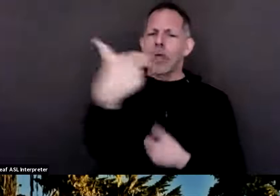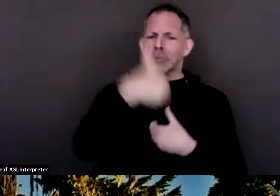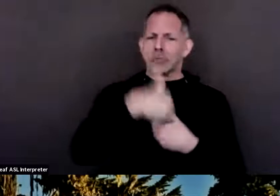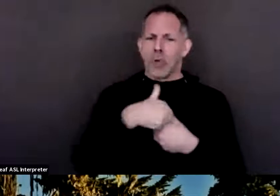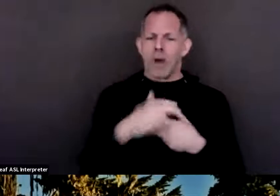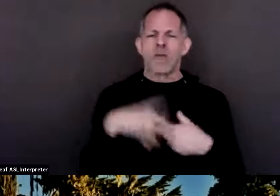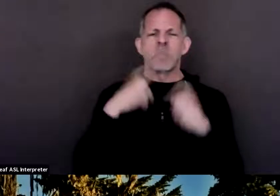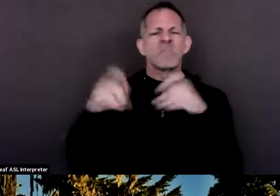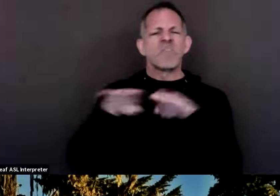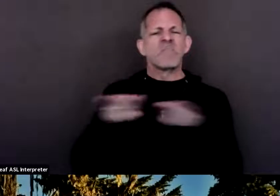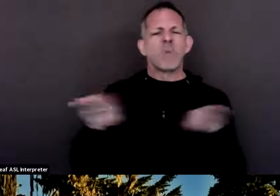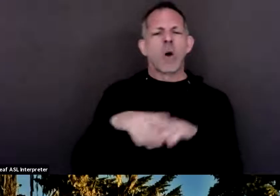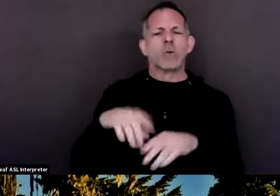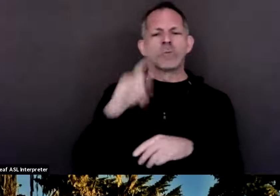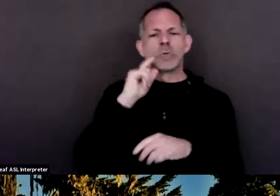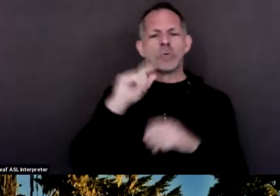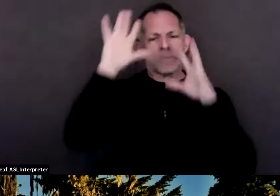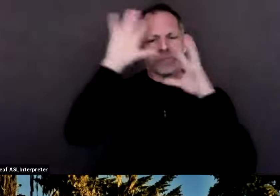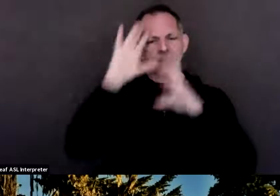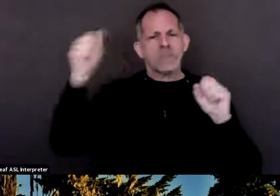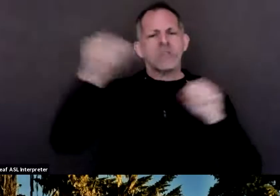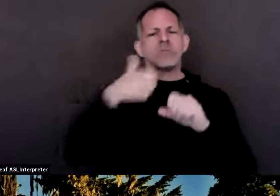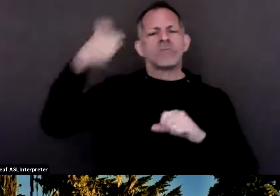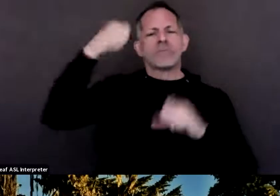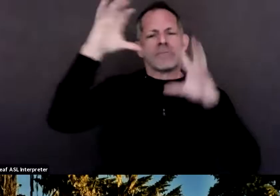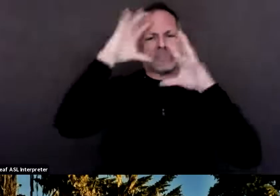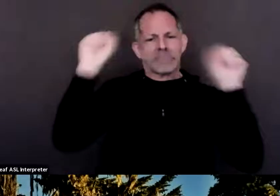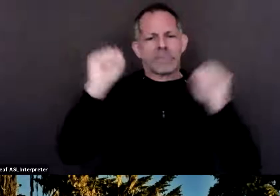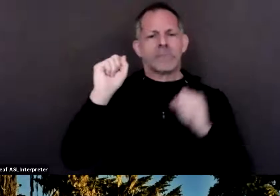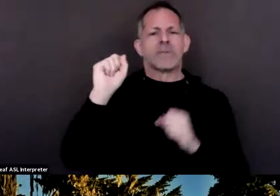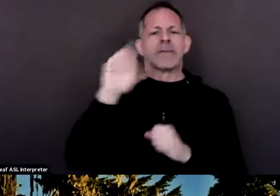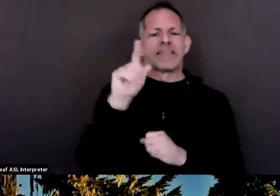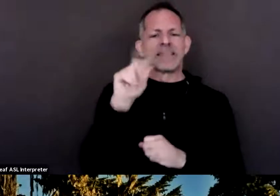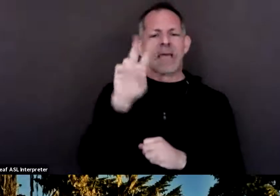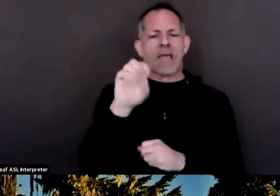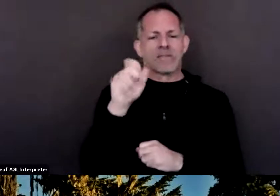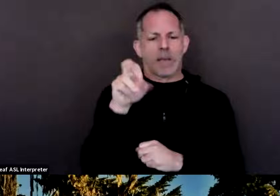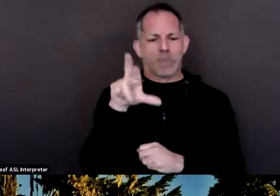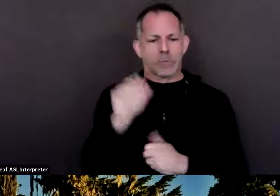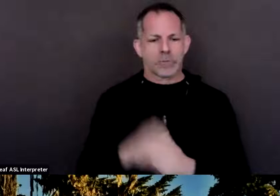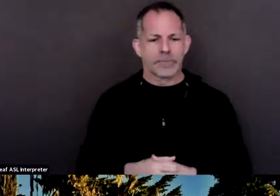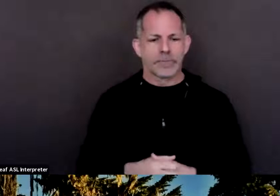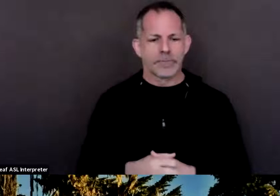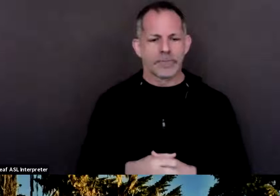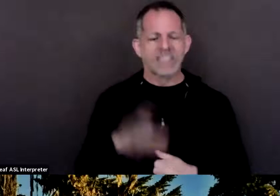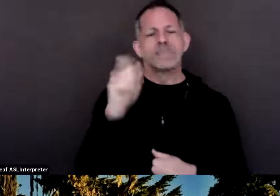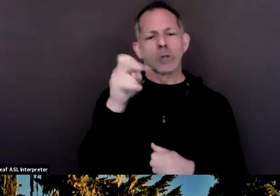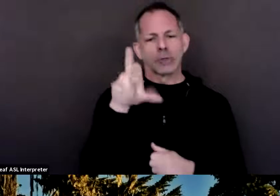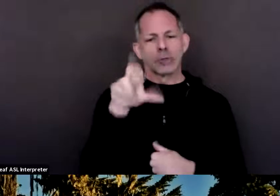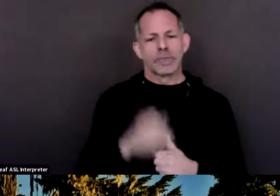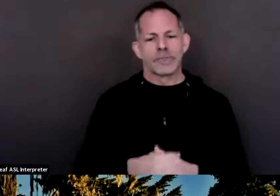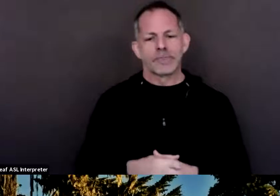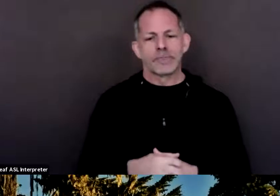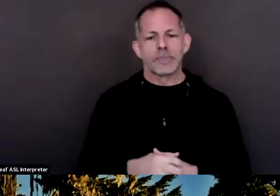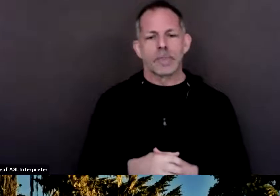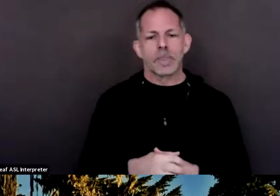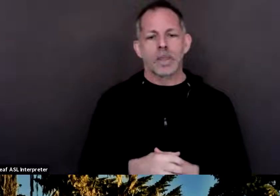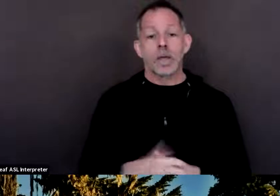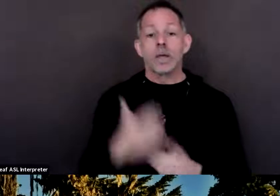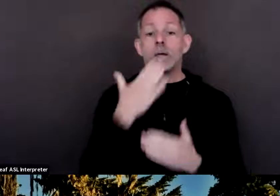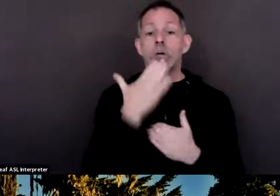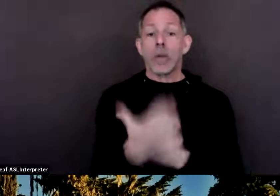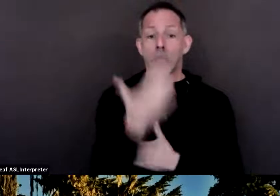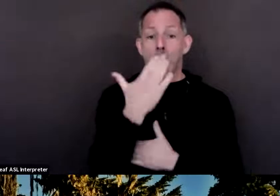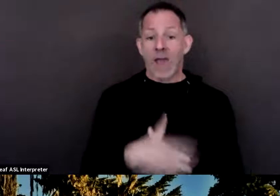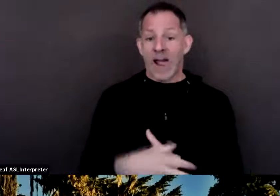Well, thank you, and good morning, everybody. Thanks for joining us today, and good to see you all. So we have two important developments this week I'd like